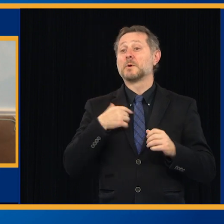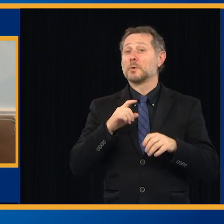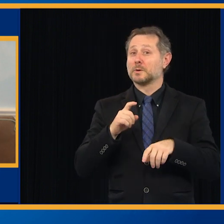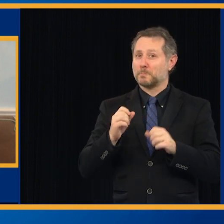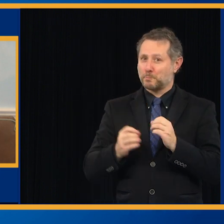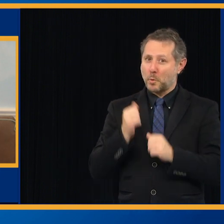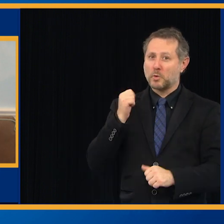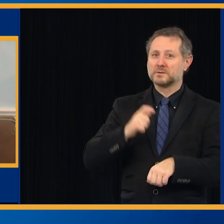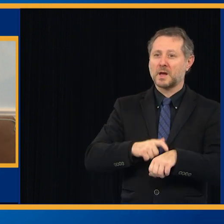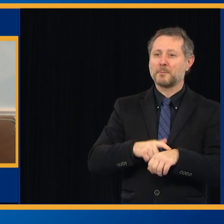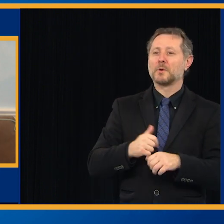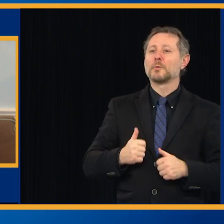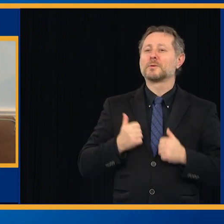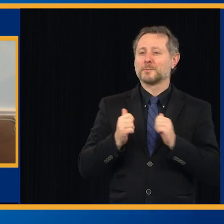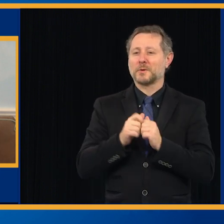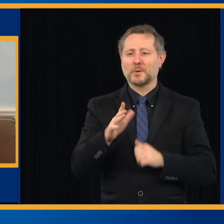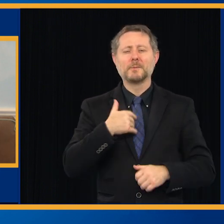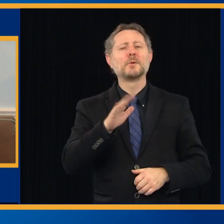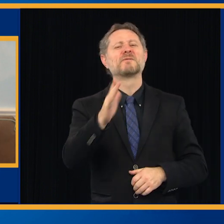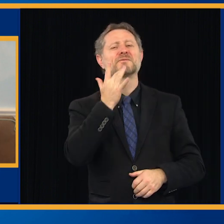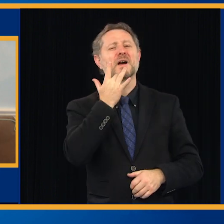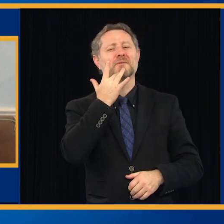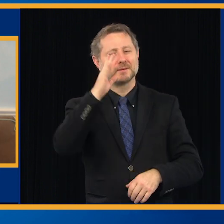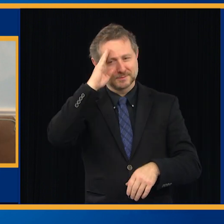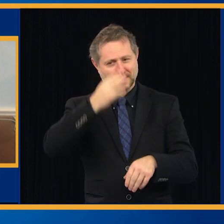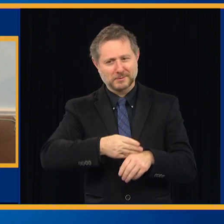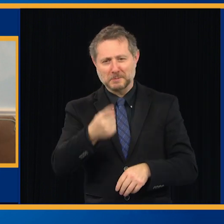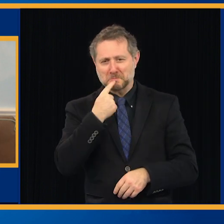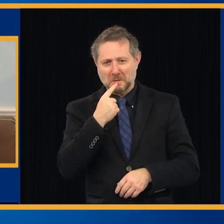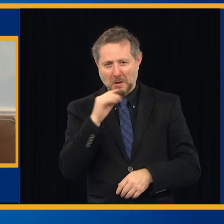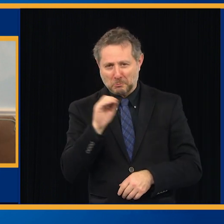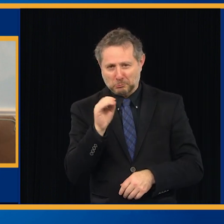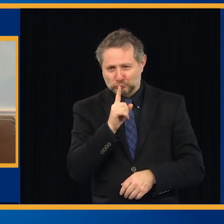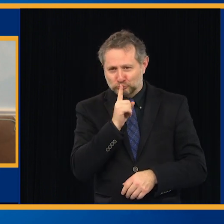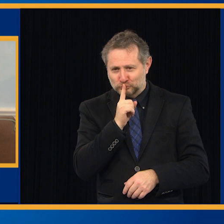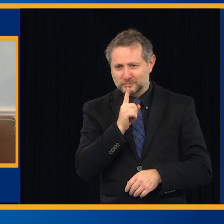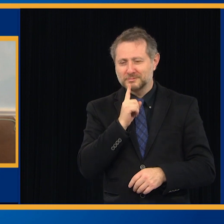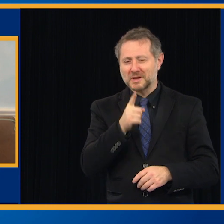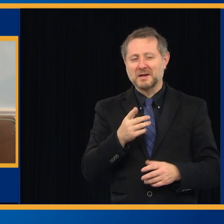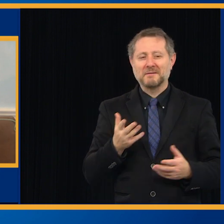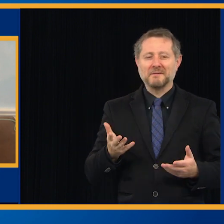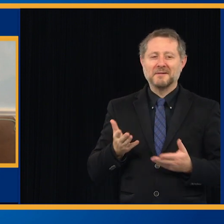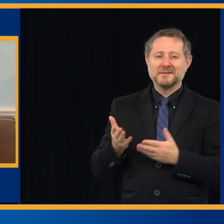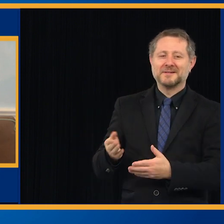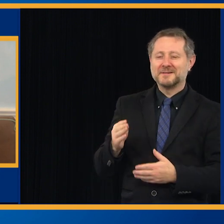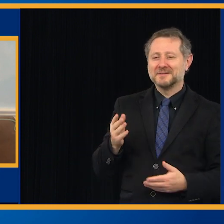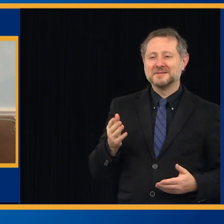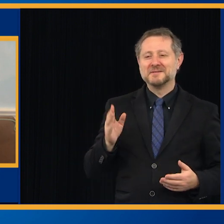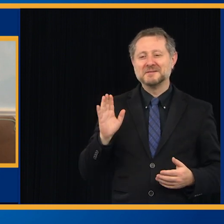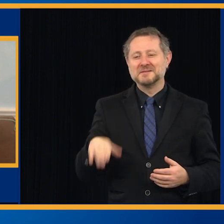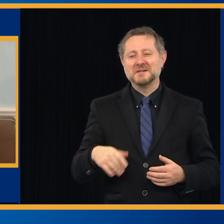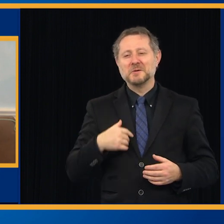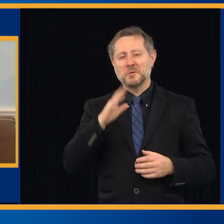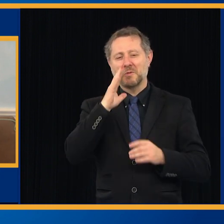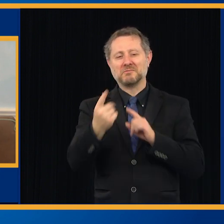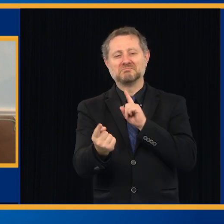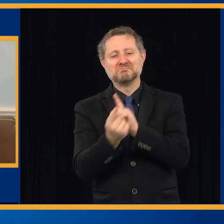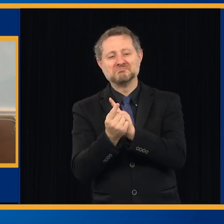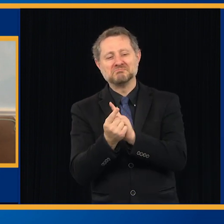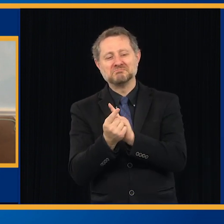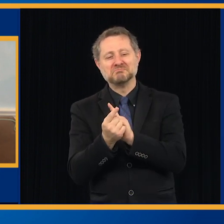I am your favorite. I know you don't want to say that because you have Maria there. But we'll get to spend time together,